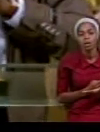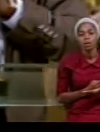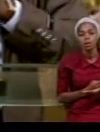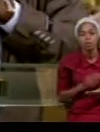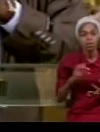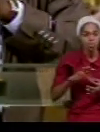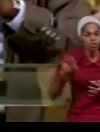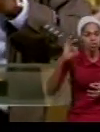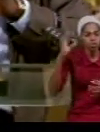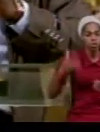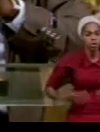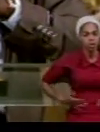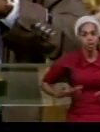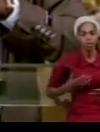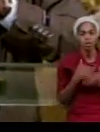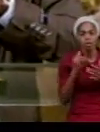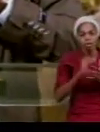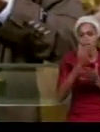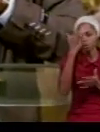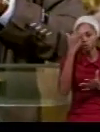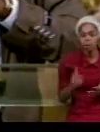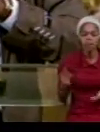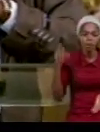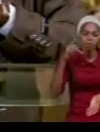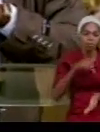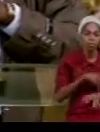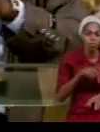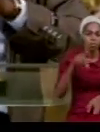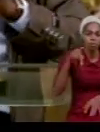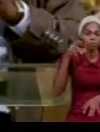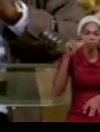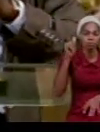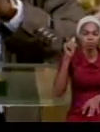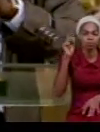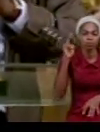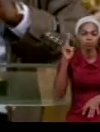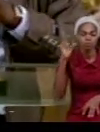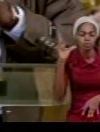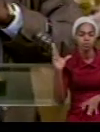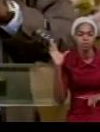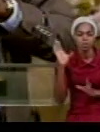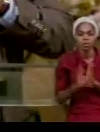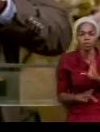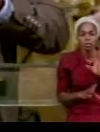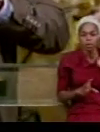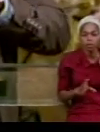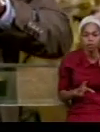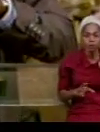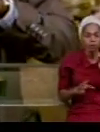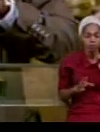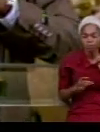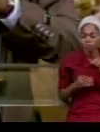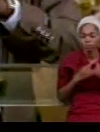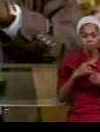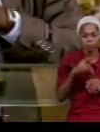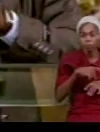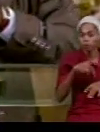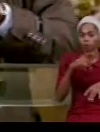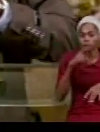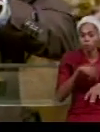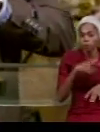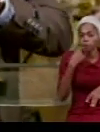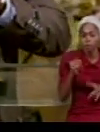And that is why Paul the Apostle said in 1 Corinthians chapter 6, in verse 12. Let's look at